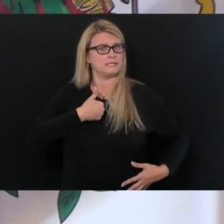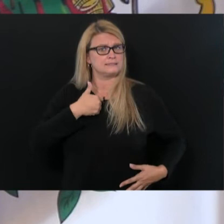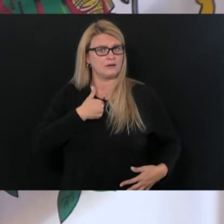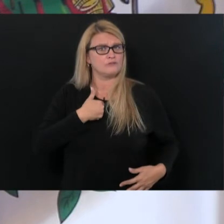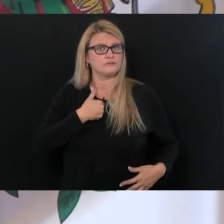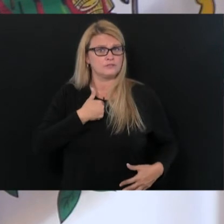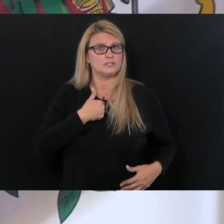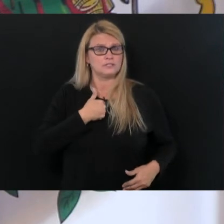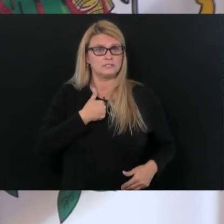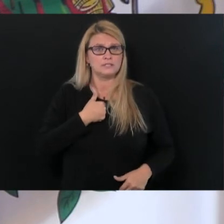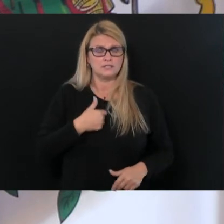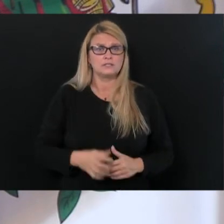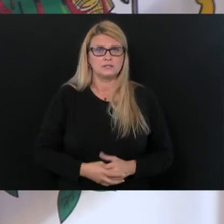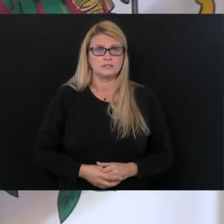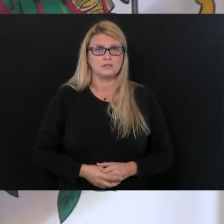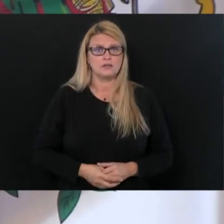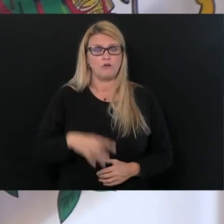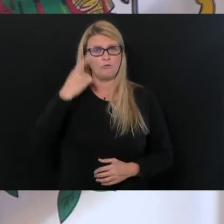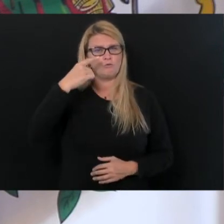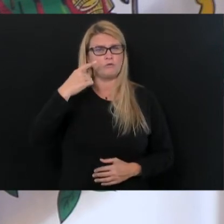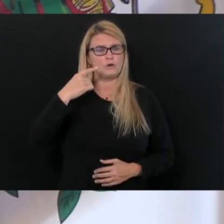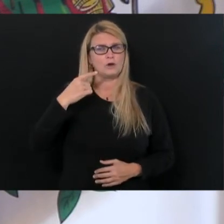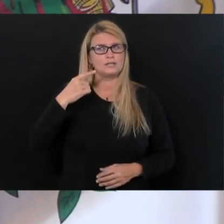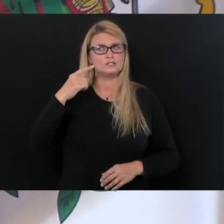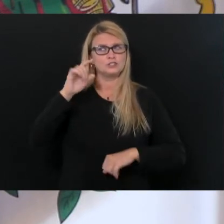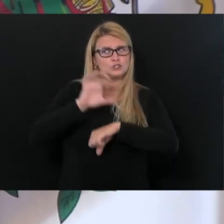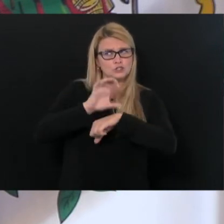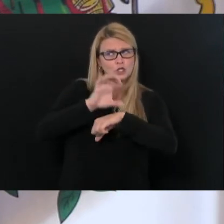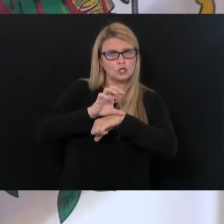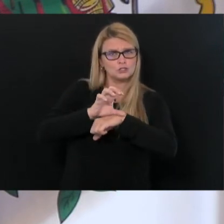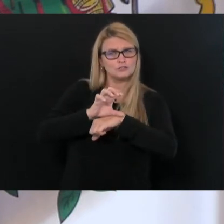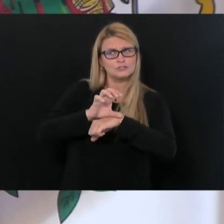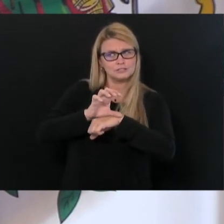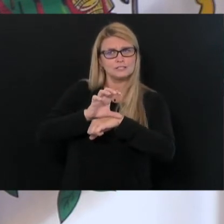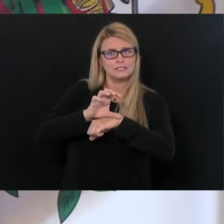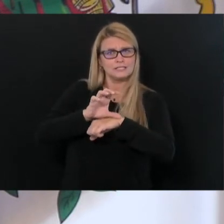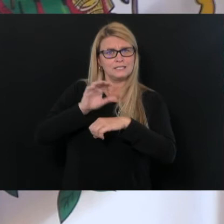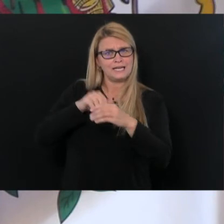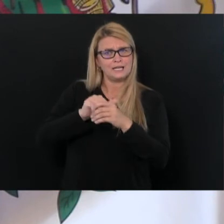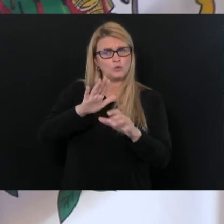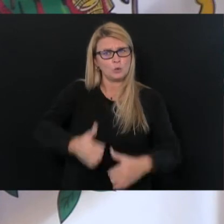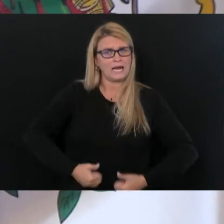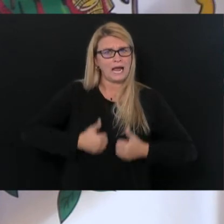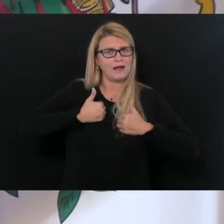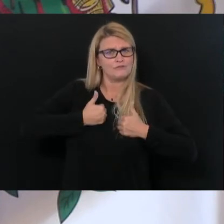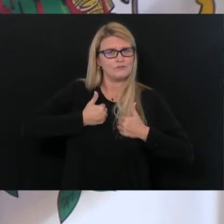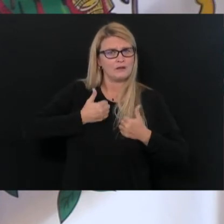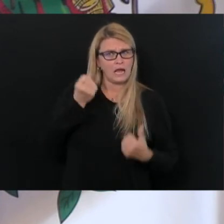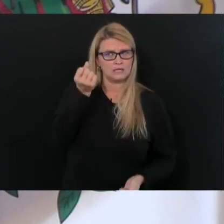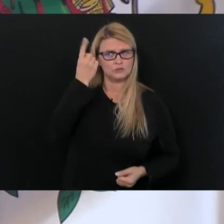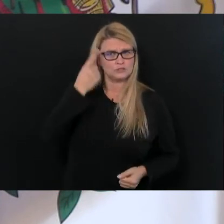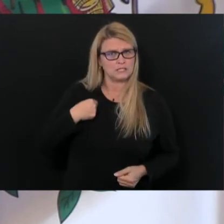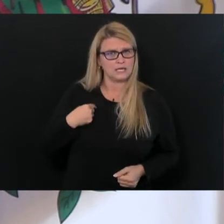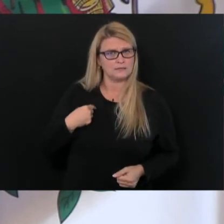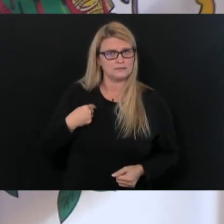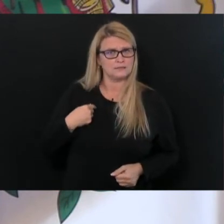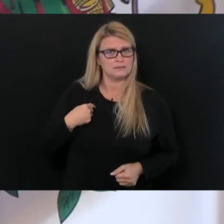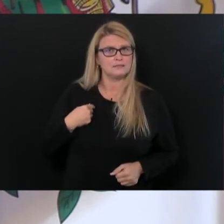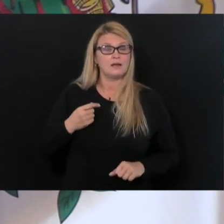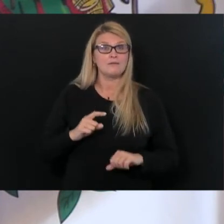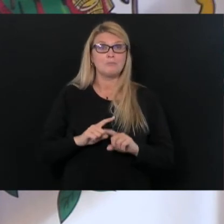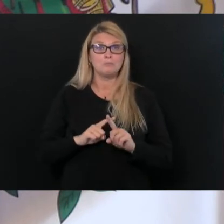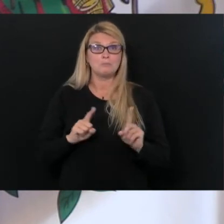can tell you that the need for church is a need beyond belief. But I can tell